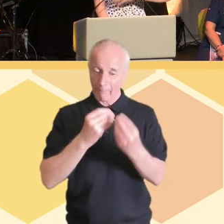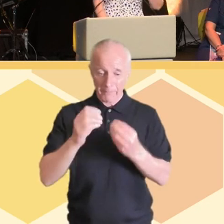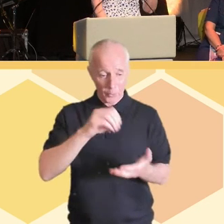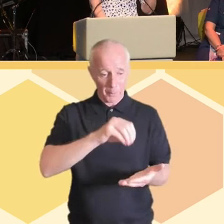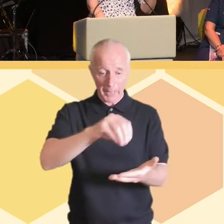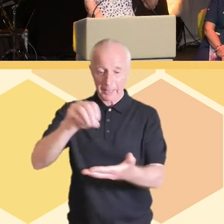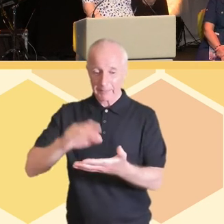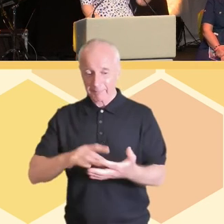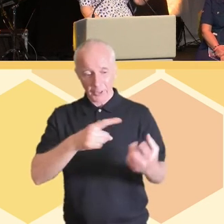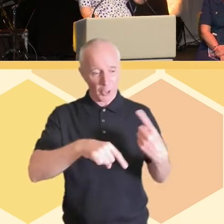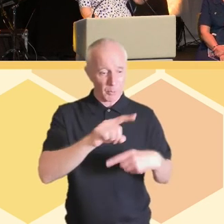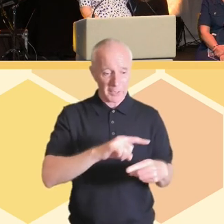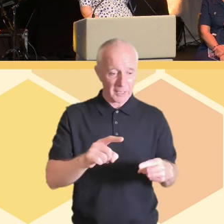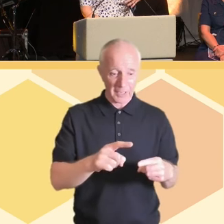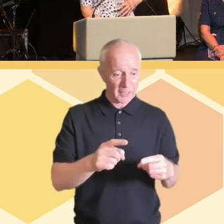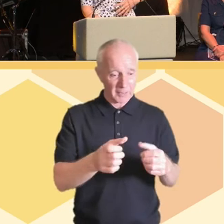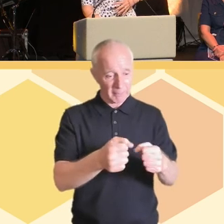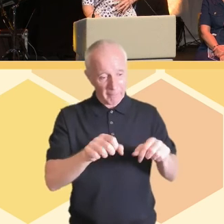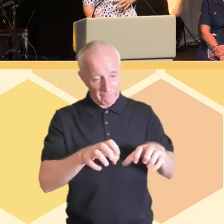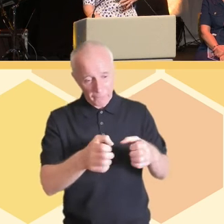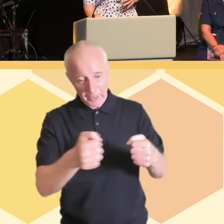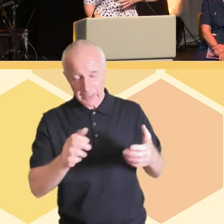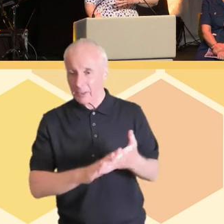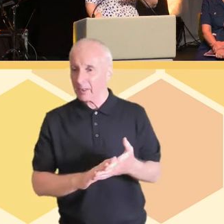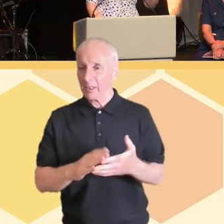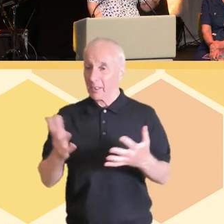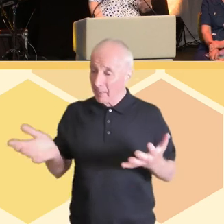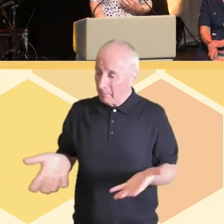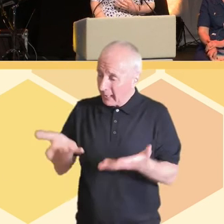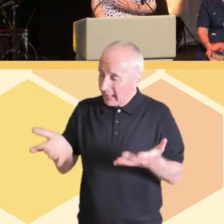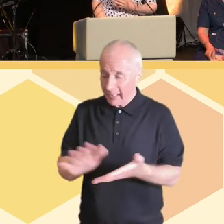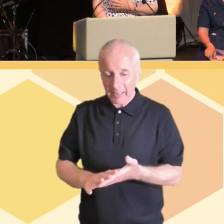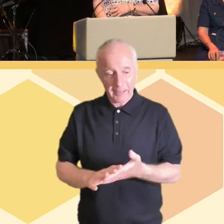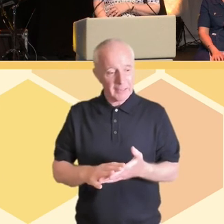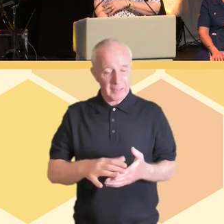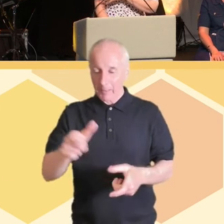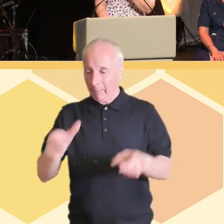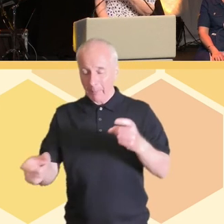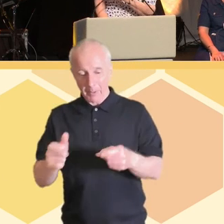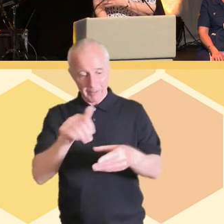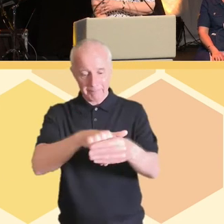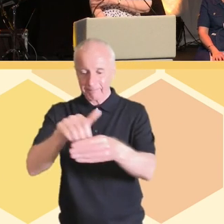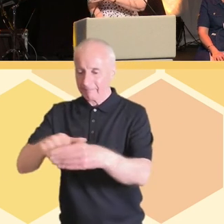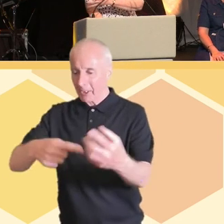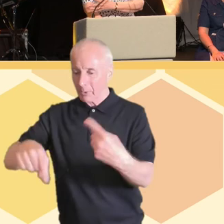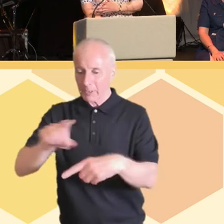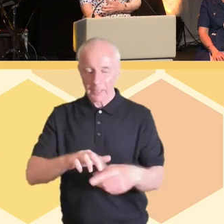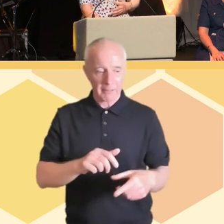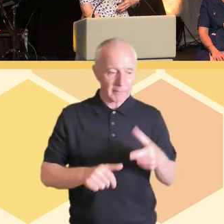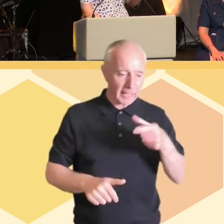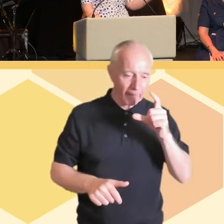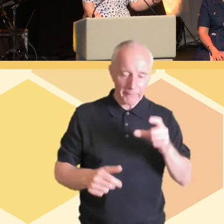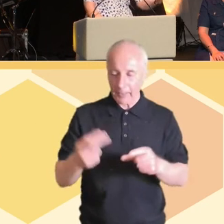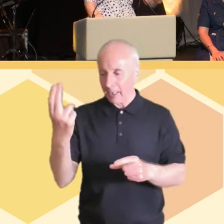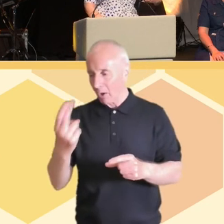been godly play and other children's activities going on, people connecting with their communities, there's cafes and art workshops,